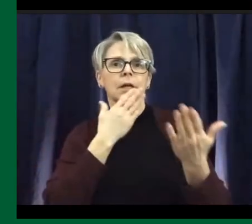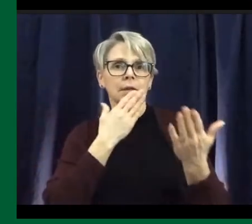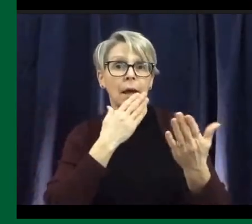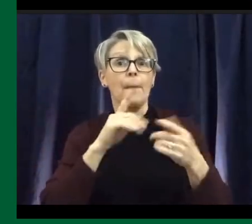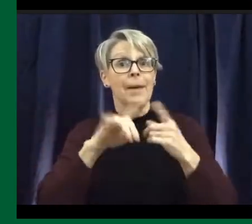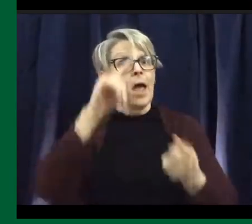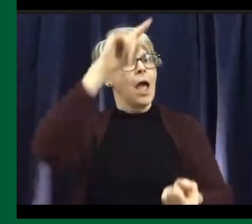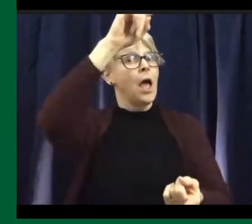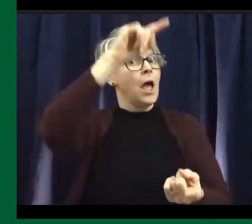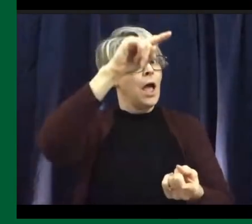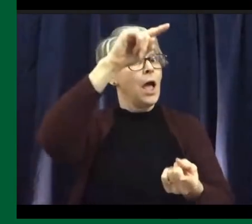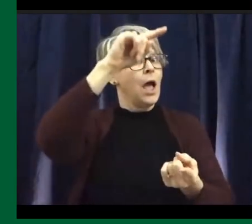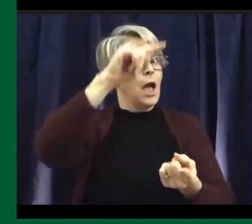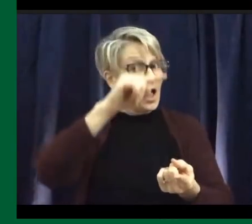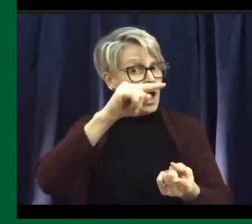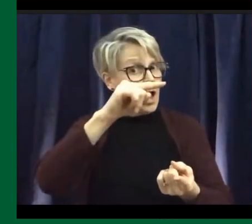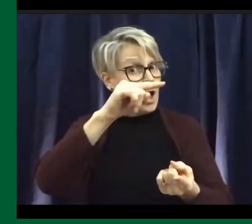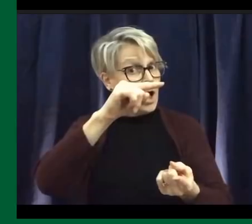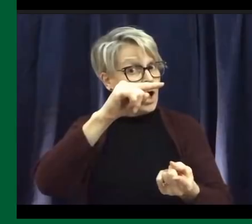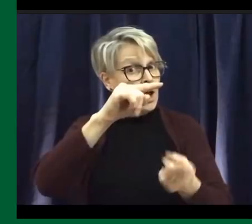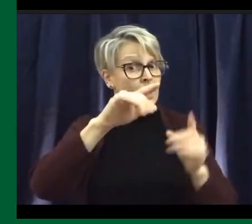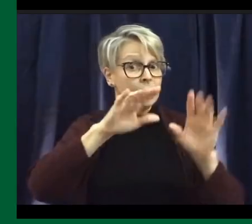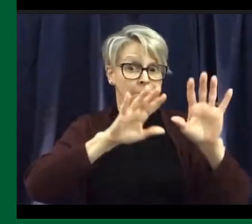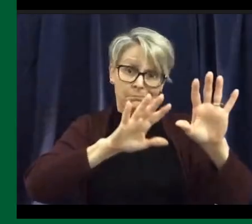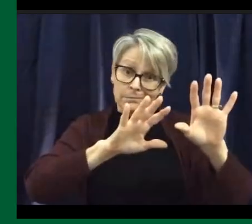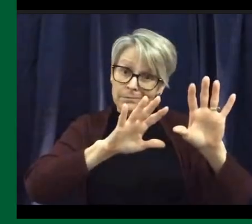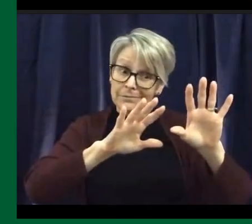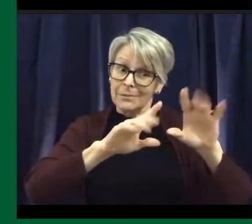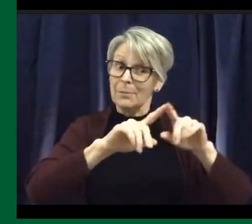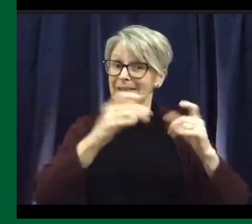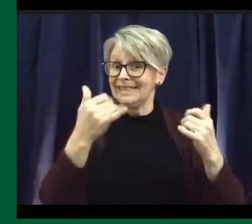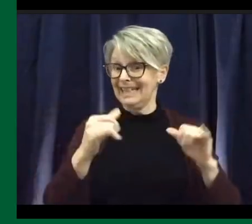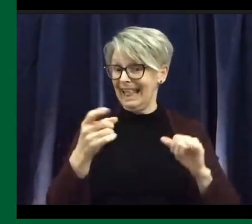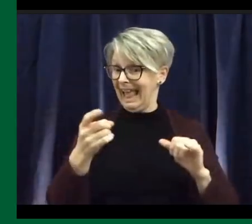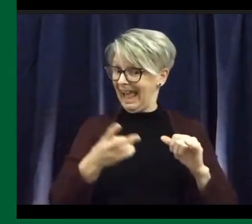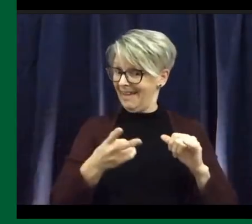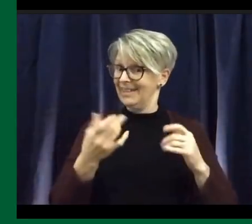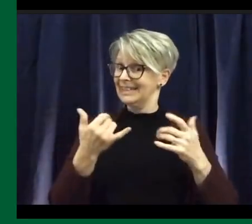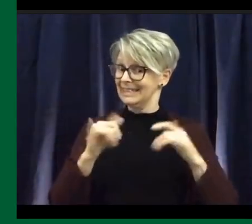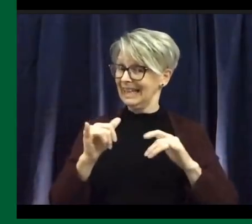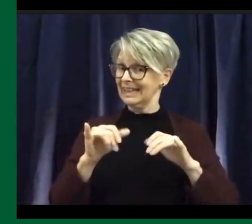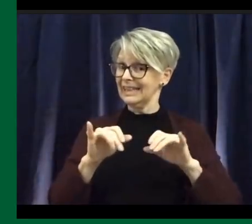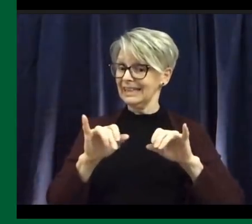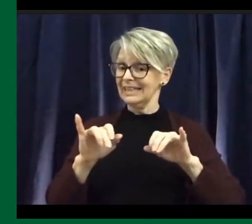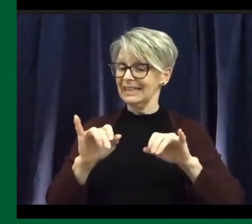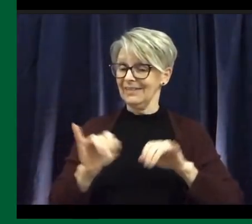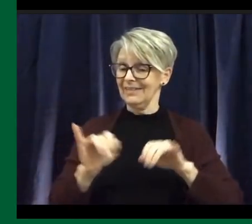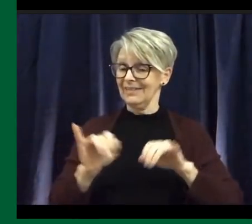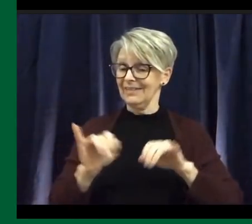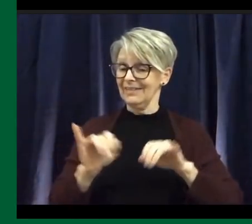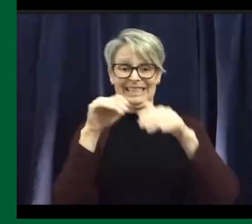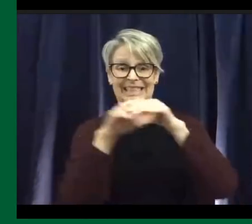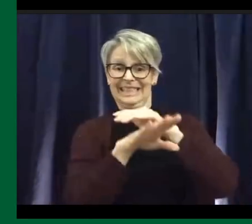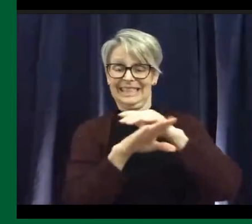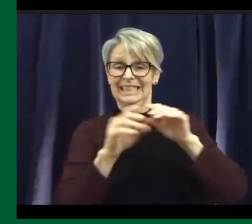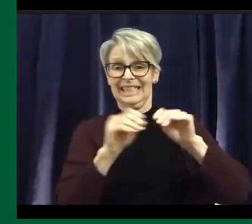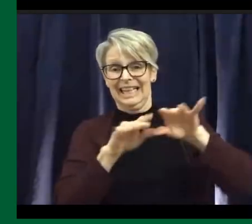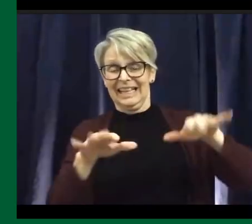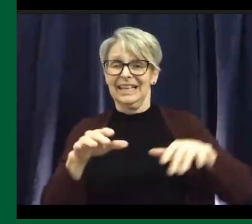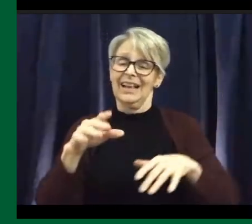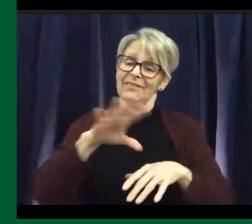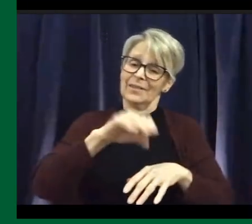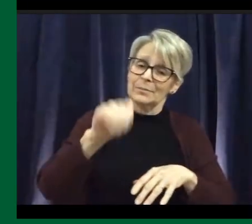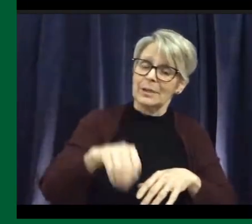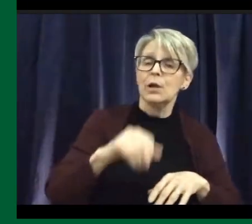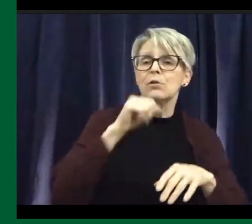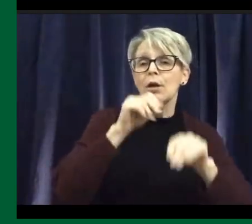down, half of the cases are still infectious, meaning recently admitted. Half are not infectious, so sometimes hospitalization